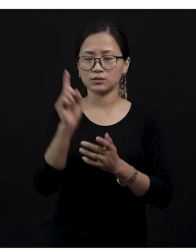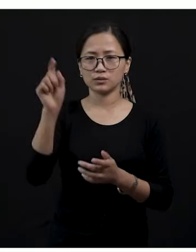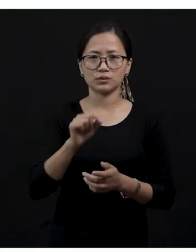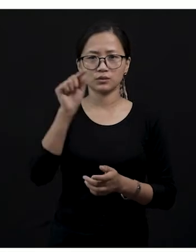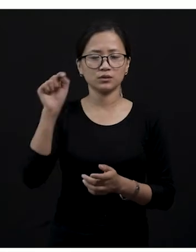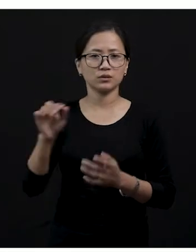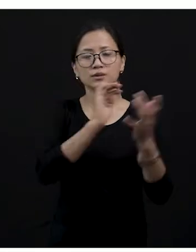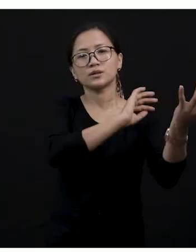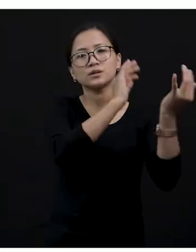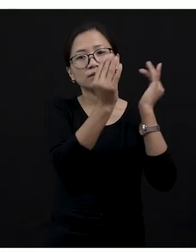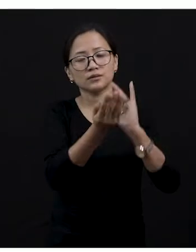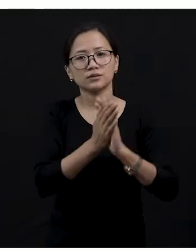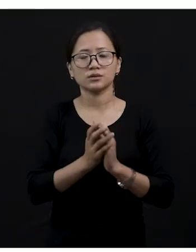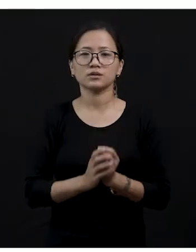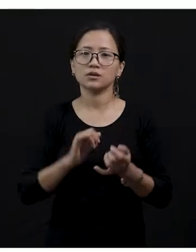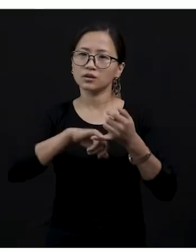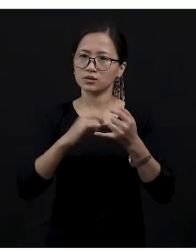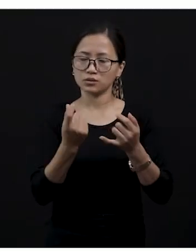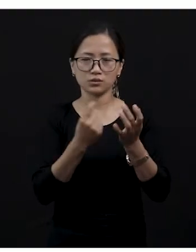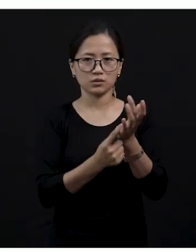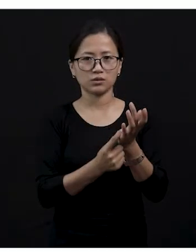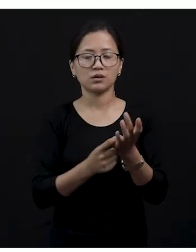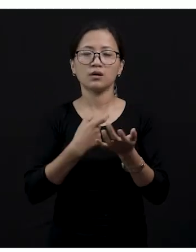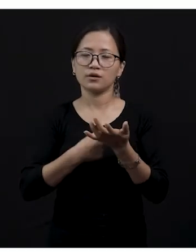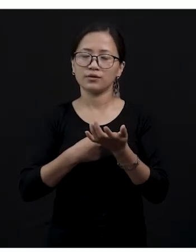71% of the Earth's surface.